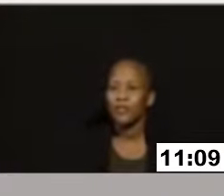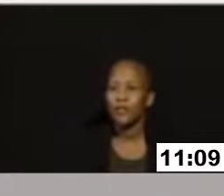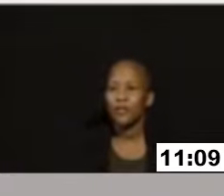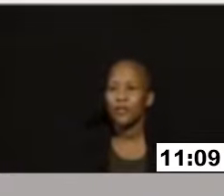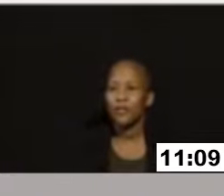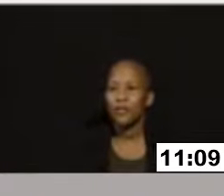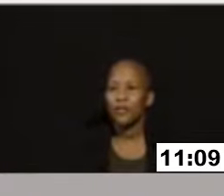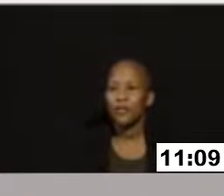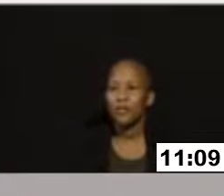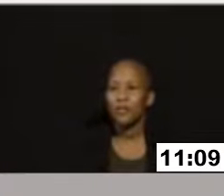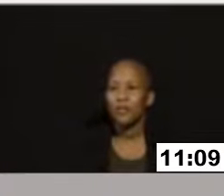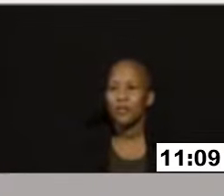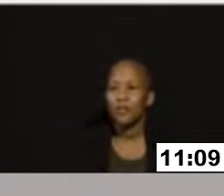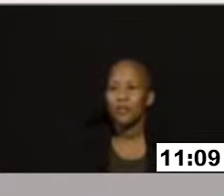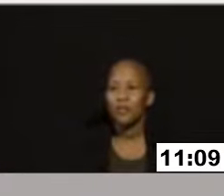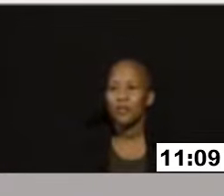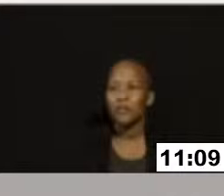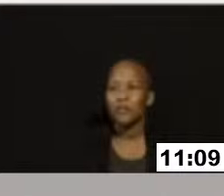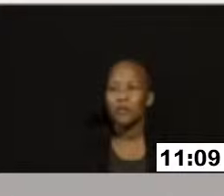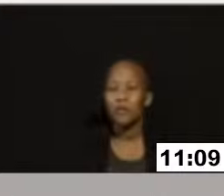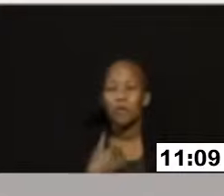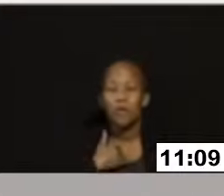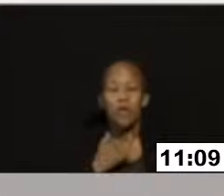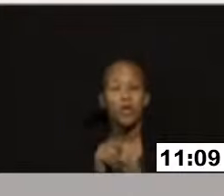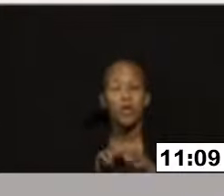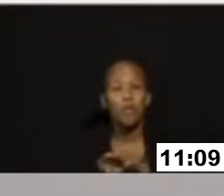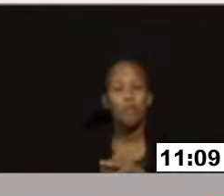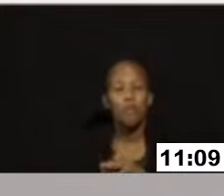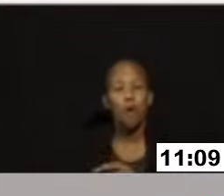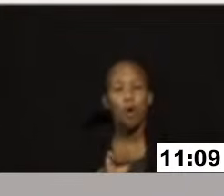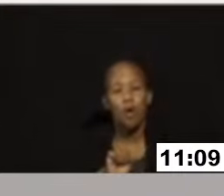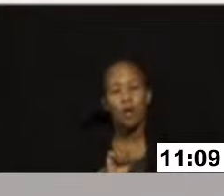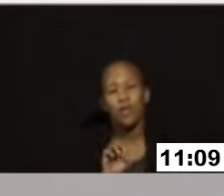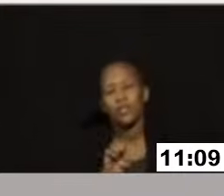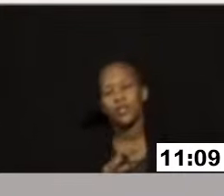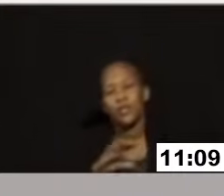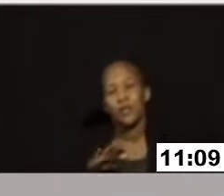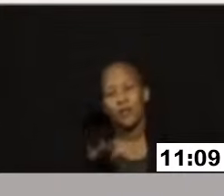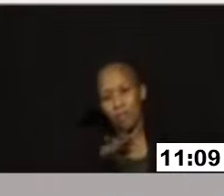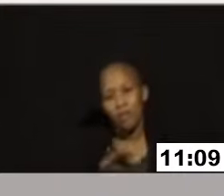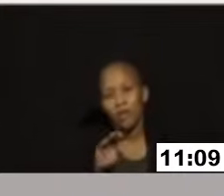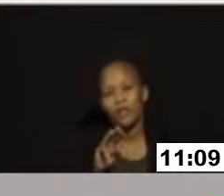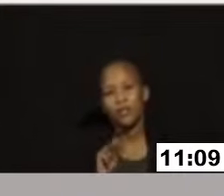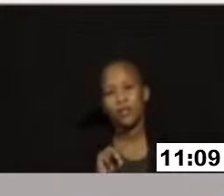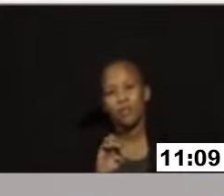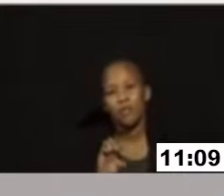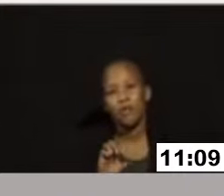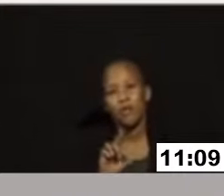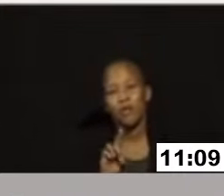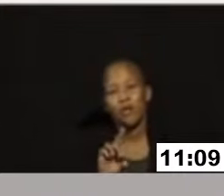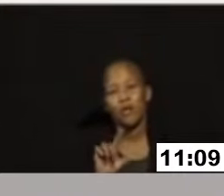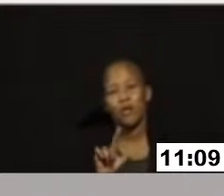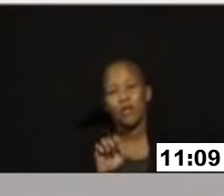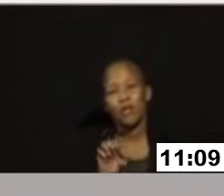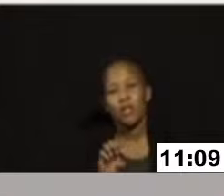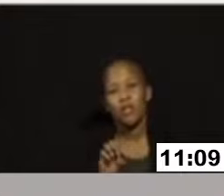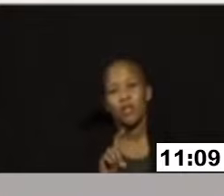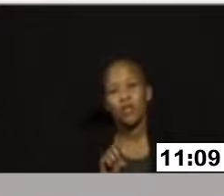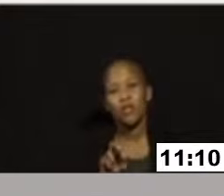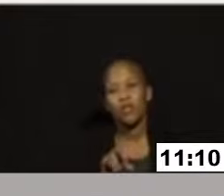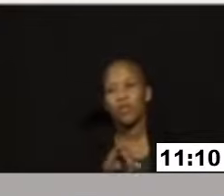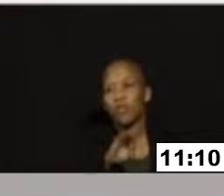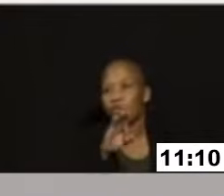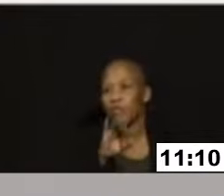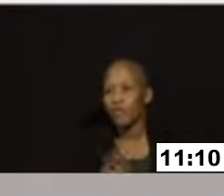was born in Middledrift in the Eastern Cape, and that I studied at the University of Fort Hare,